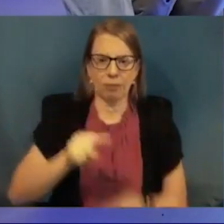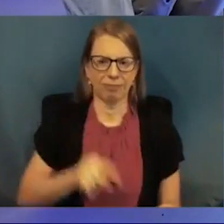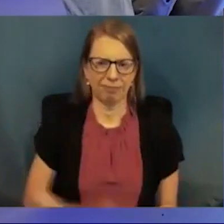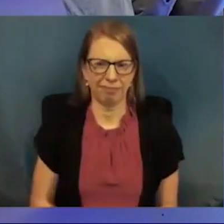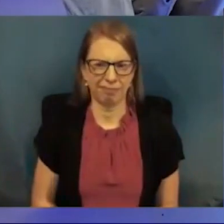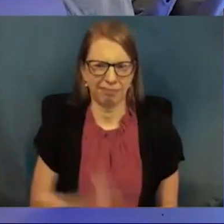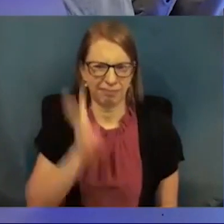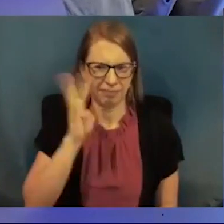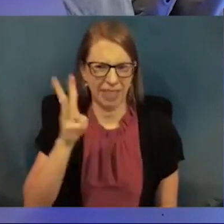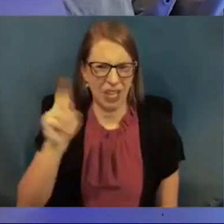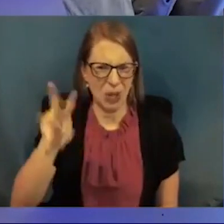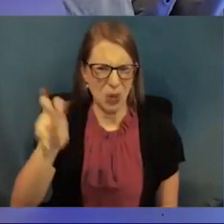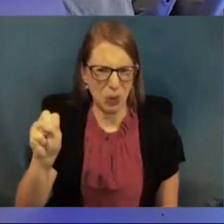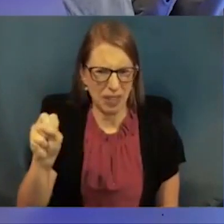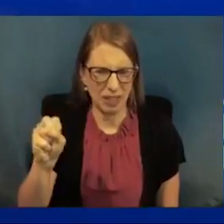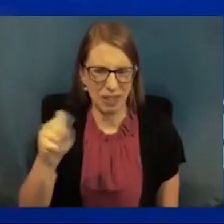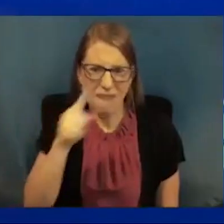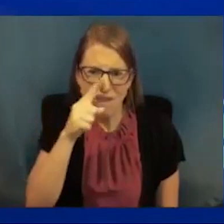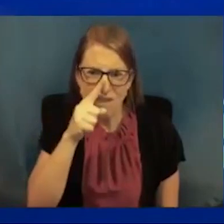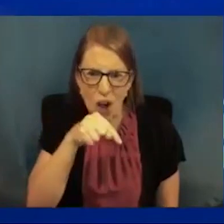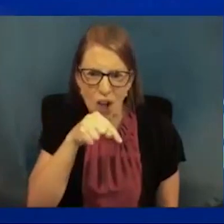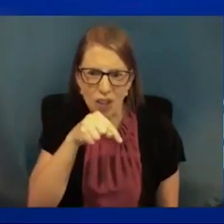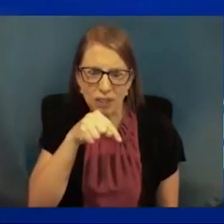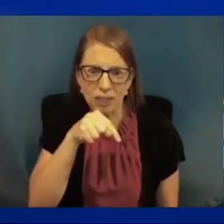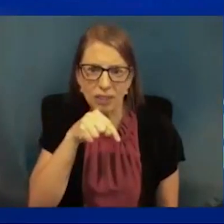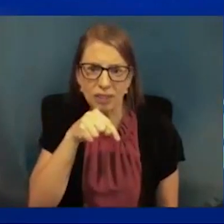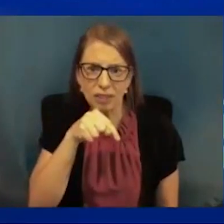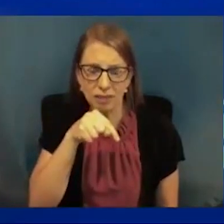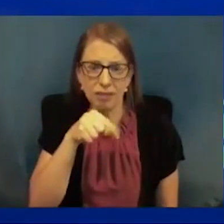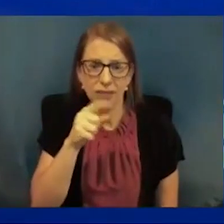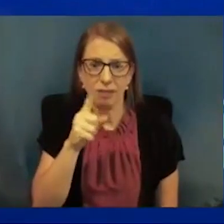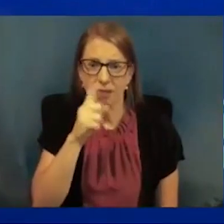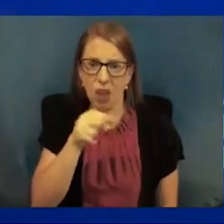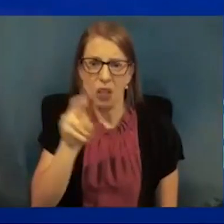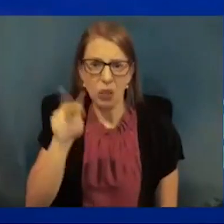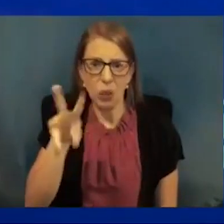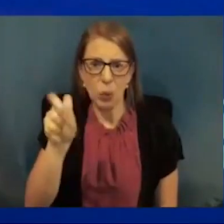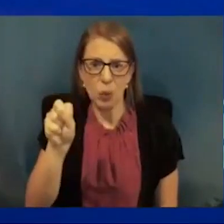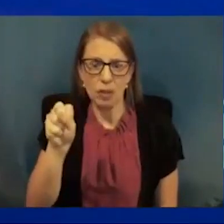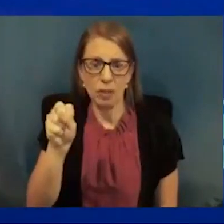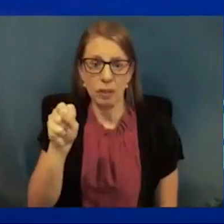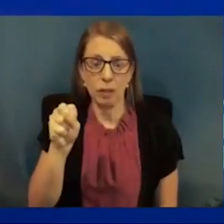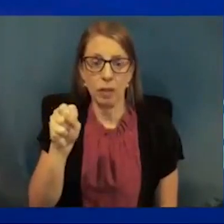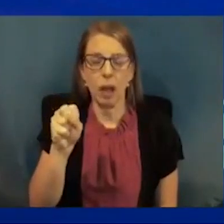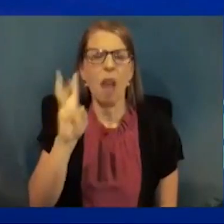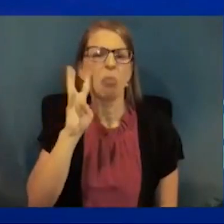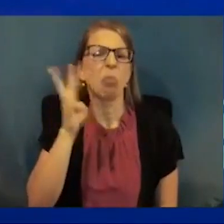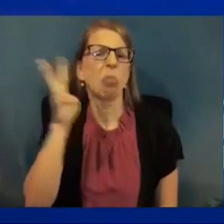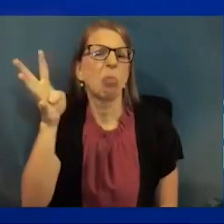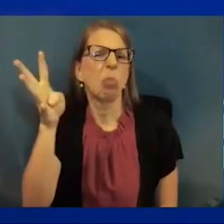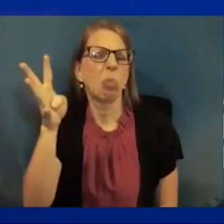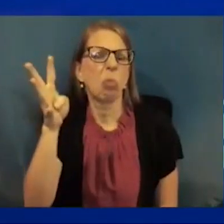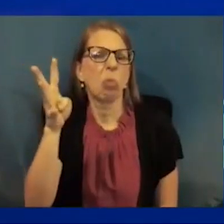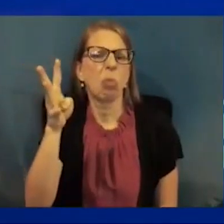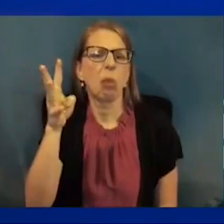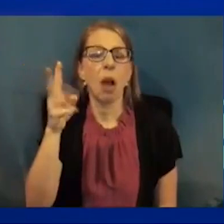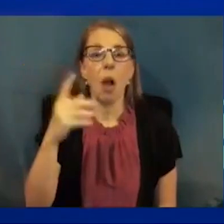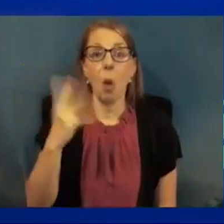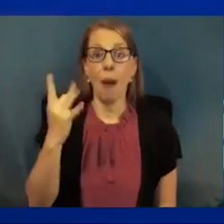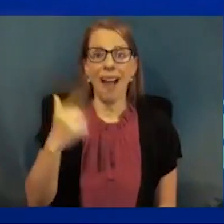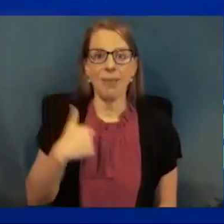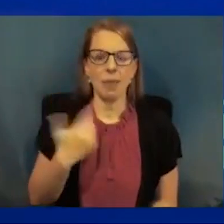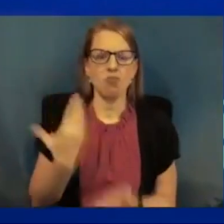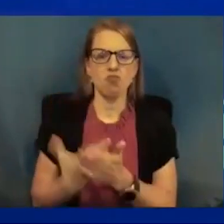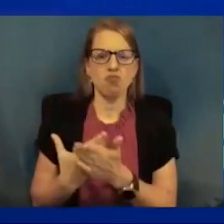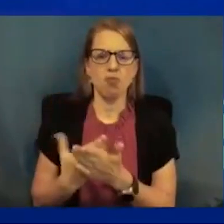network. That is a falsehood looking for a home, right? It's giving somebody's just trying. I'm going to make this up so I can justify not wearing a mask, right? I'm going to just